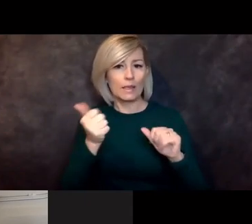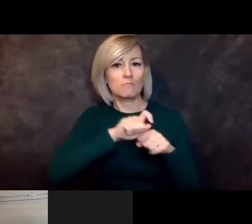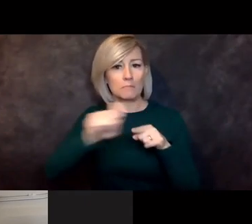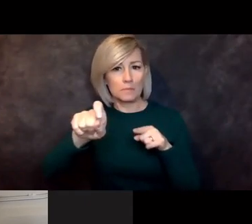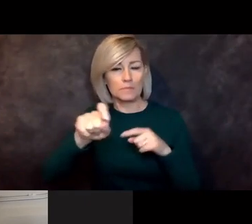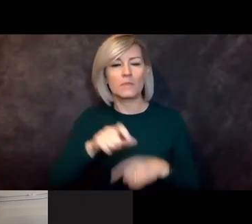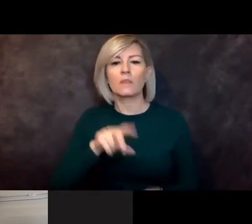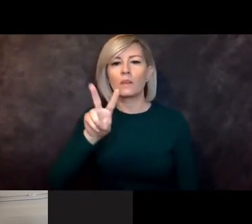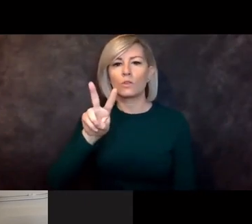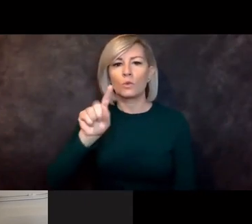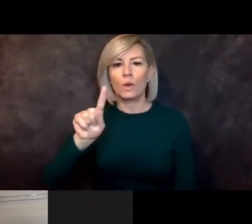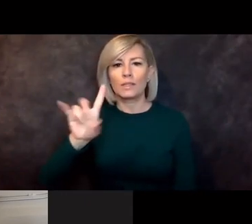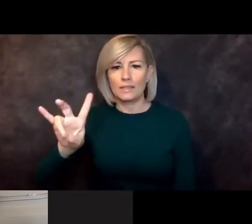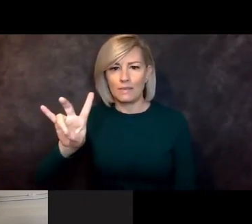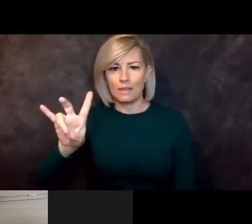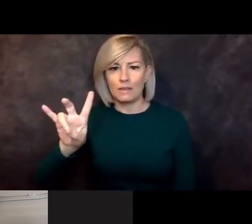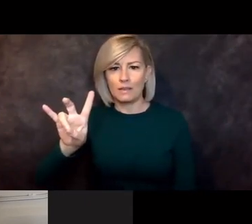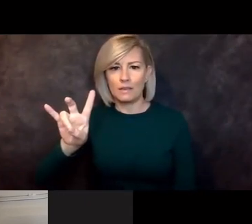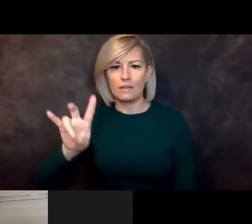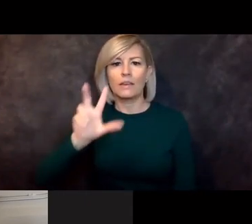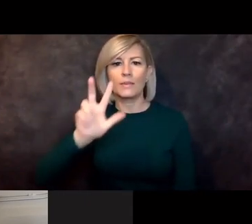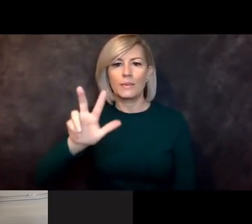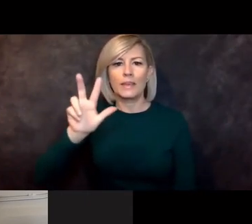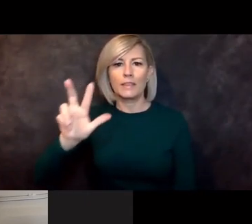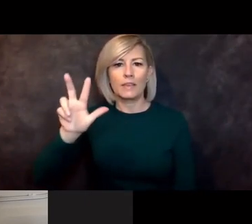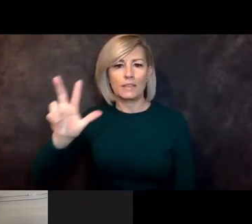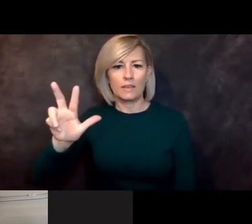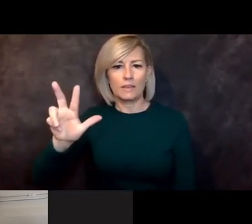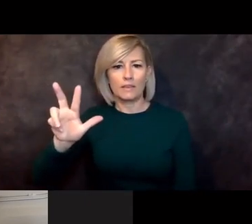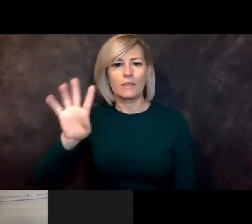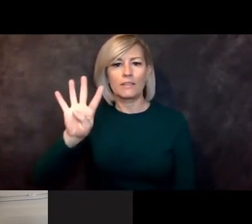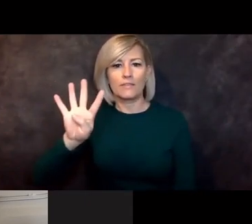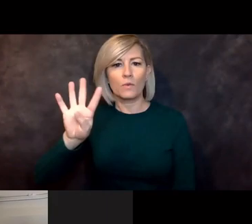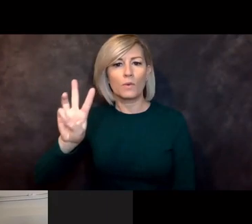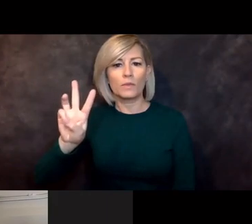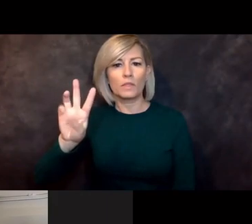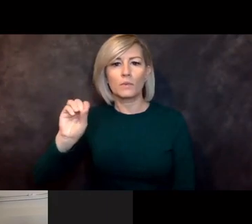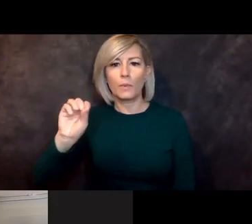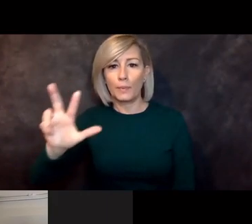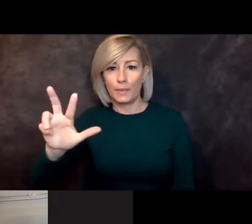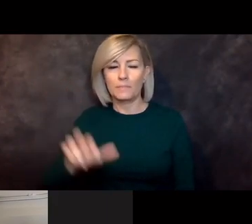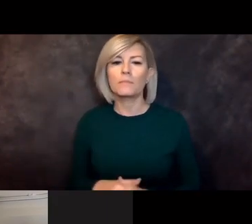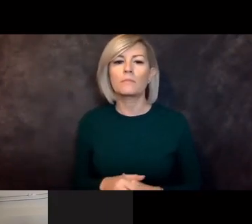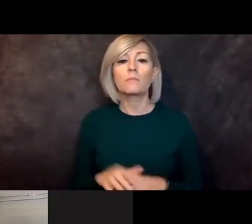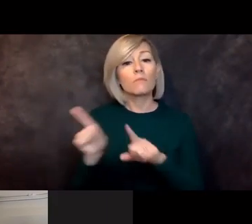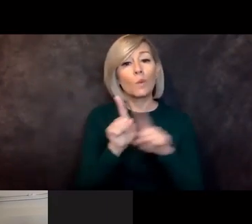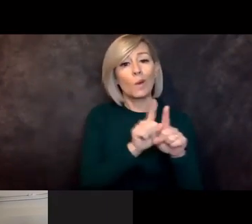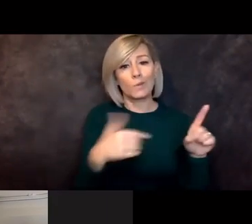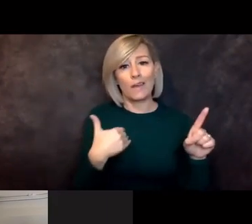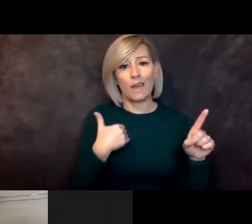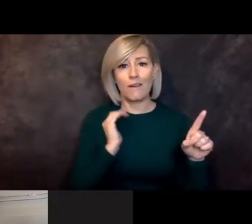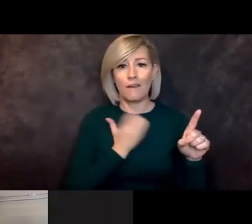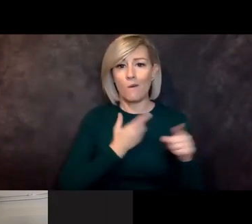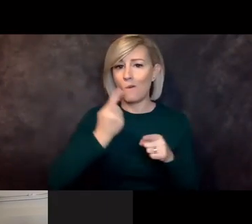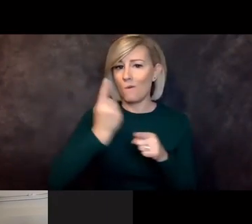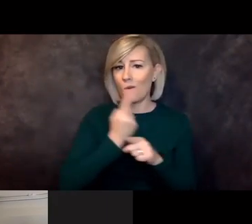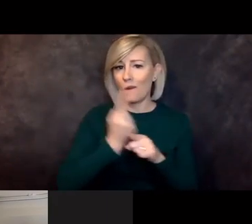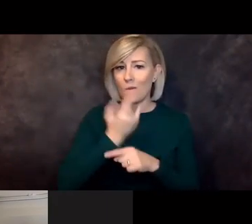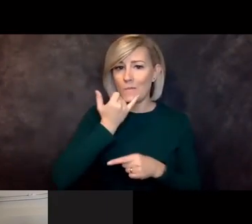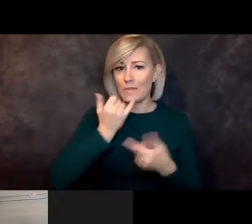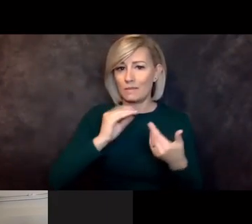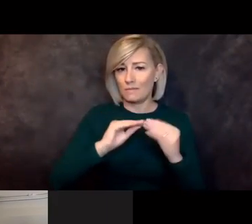It's 217-333-4603. We also have our regular business phone